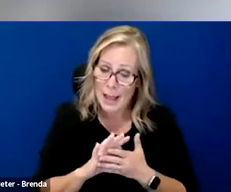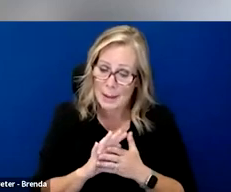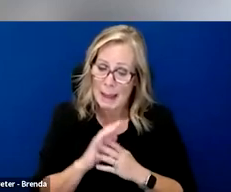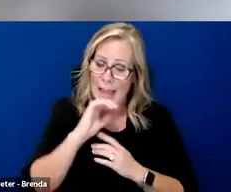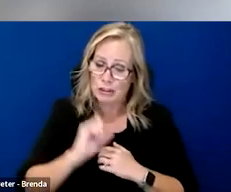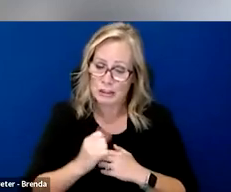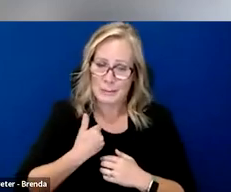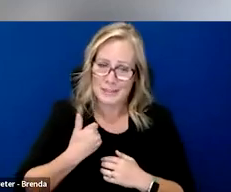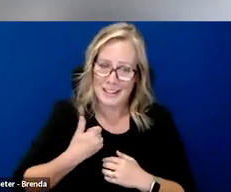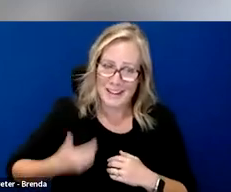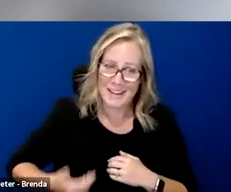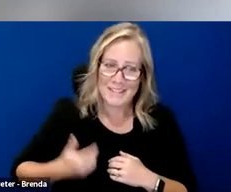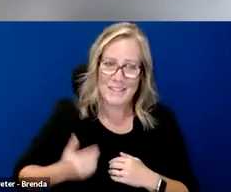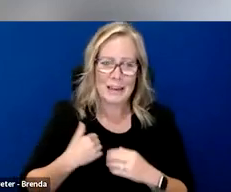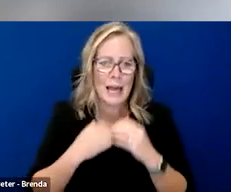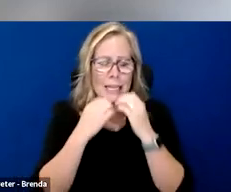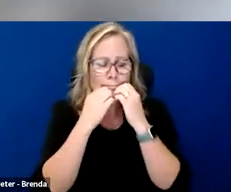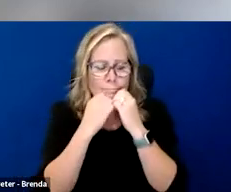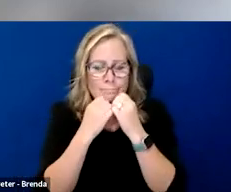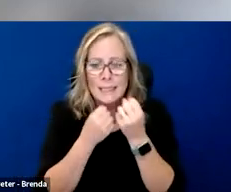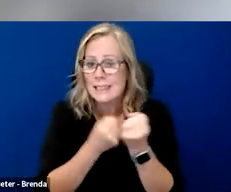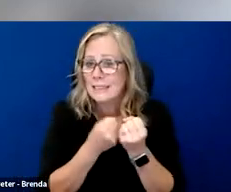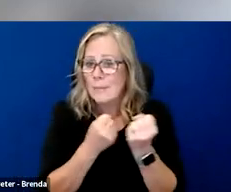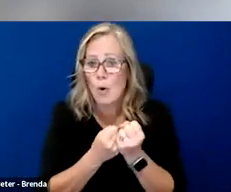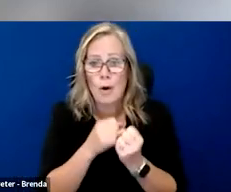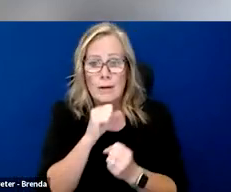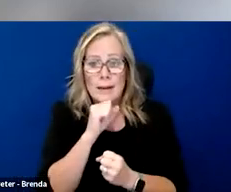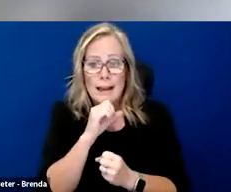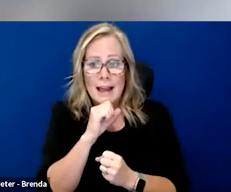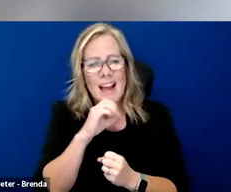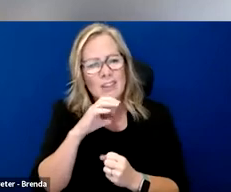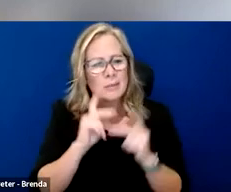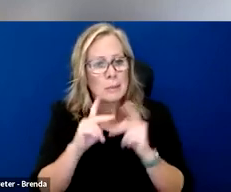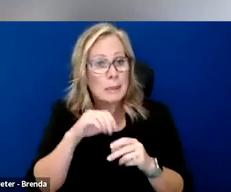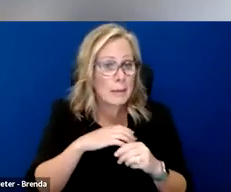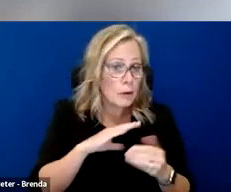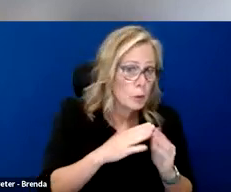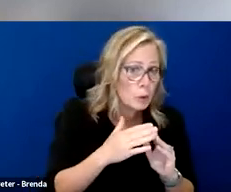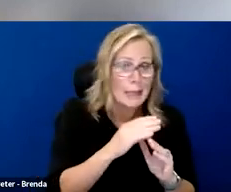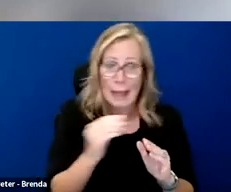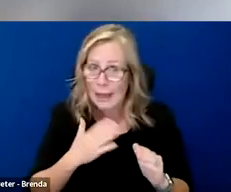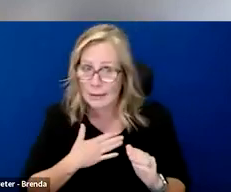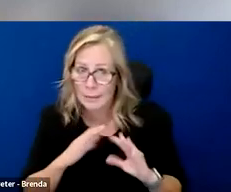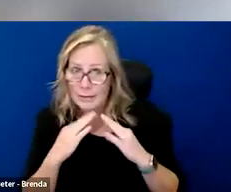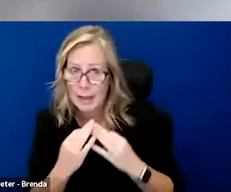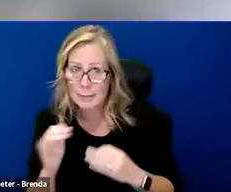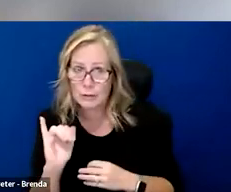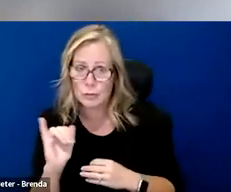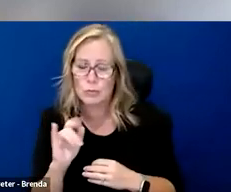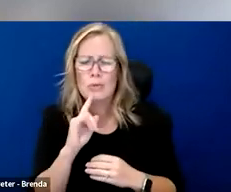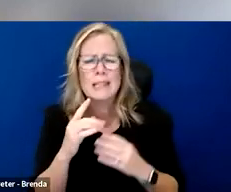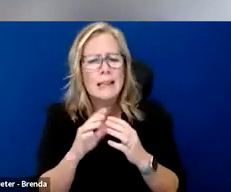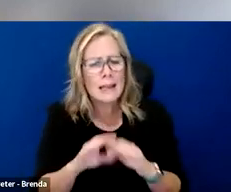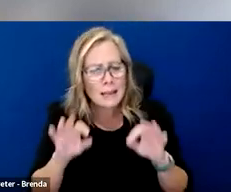I also care for and support elders in my family and in my community. And so I'm really interested to learn more